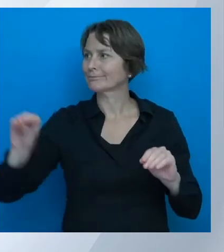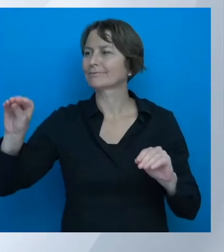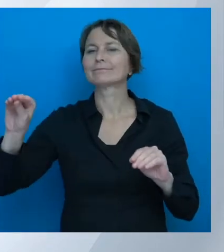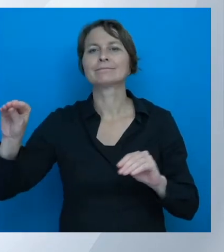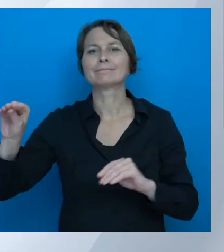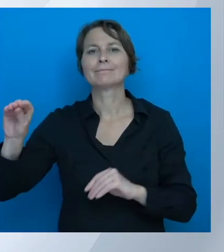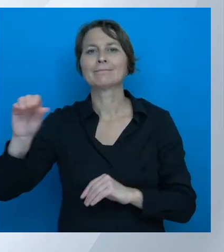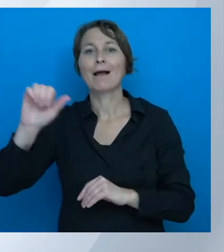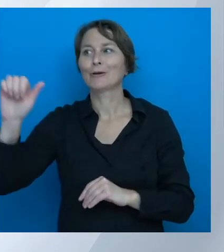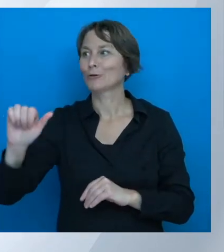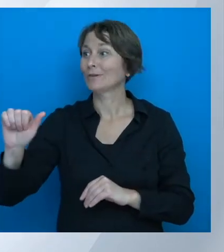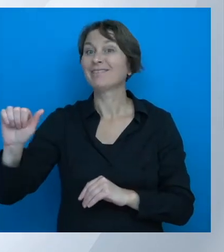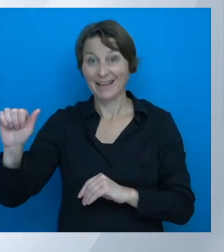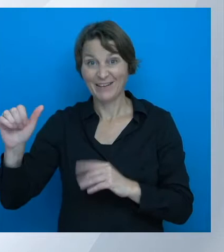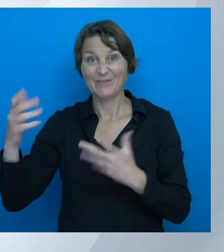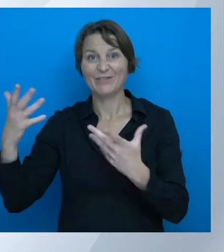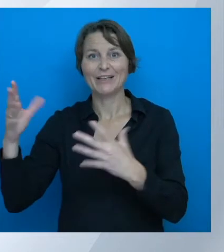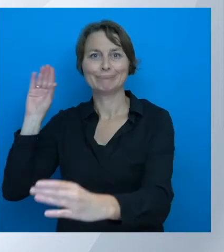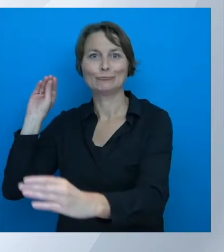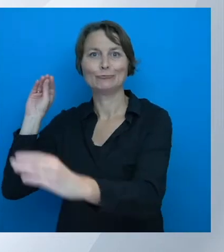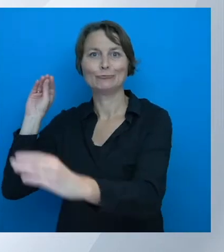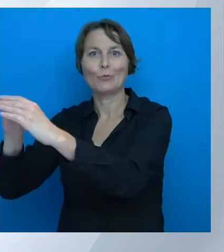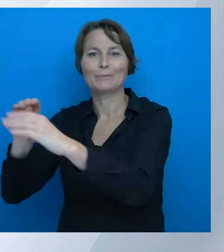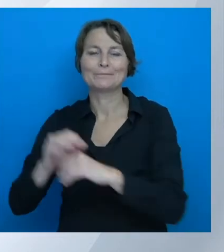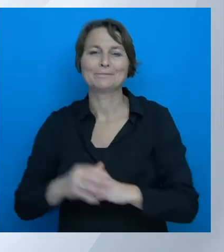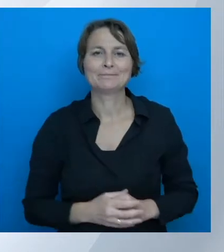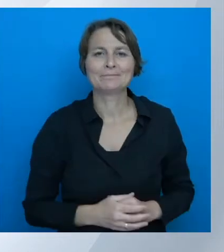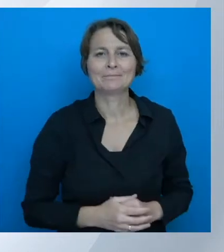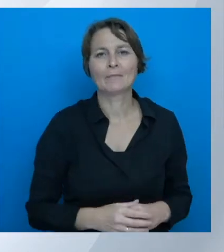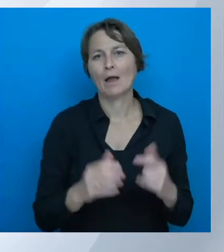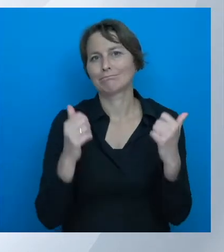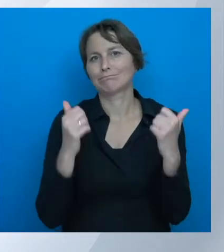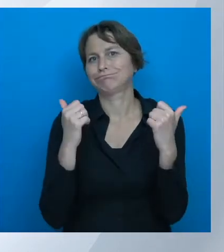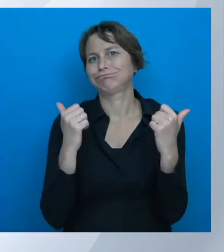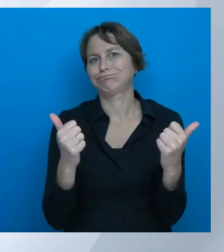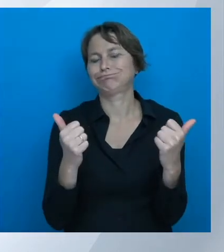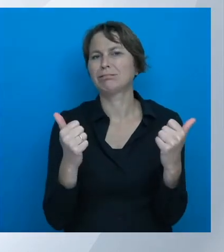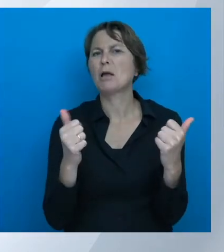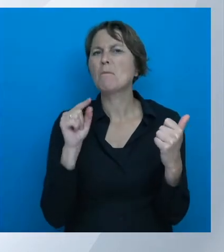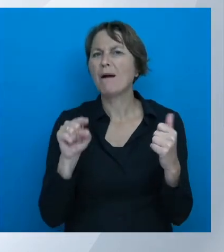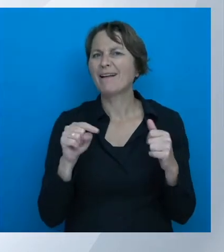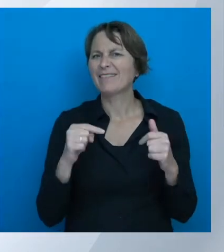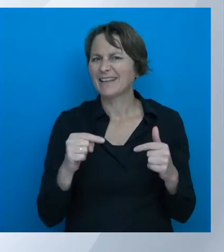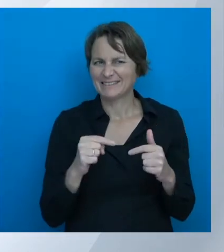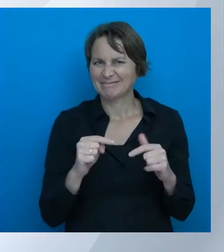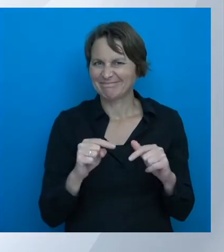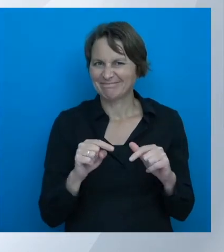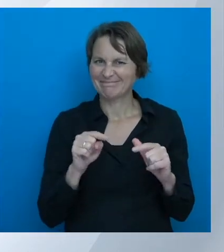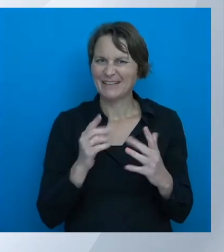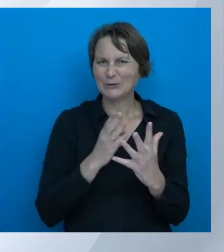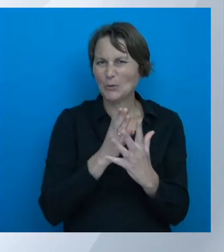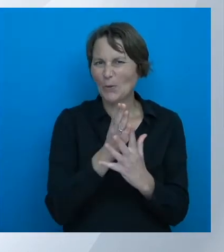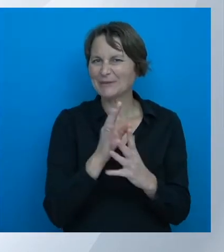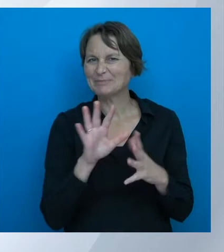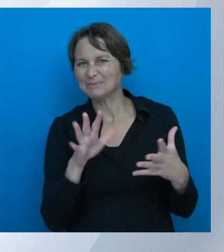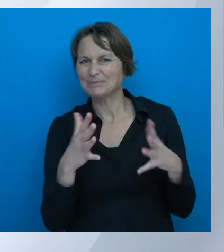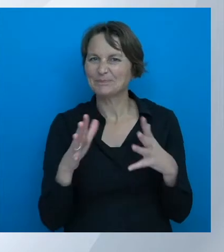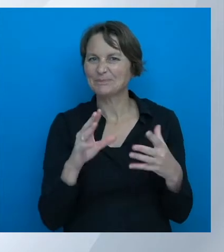awesome, but this method of doing it has a couple of issues. It's